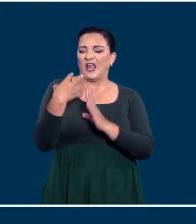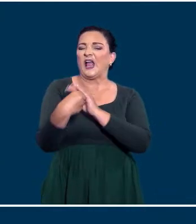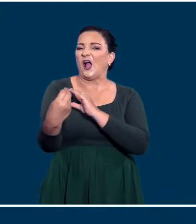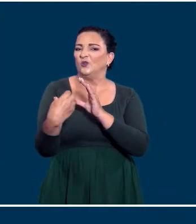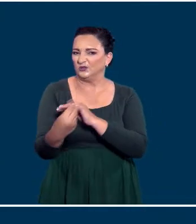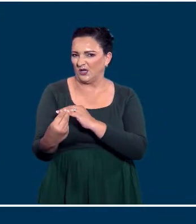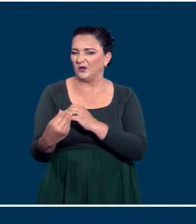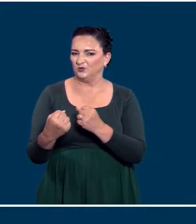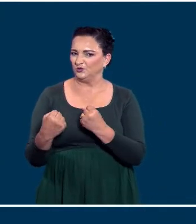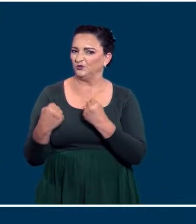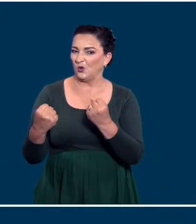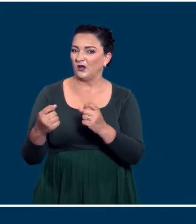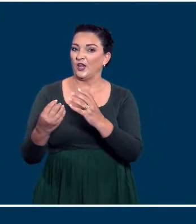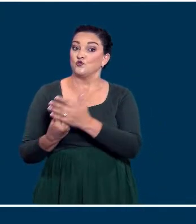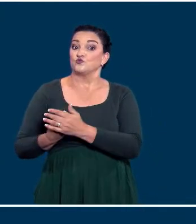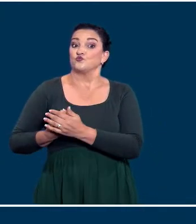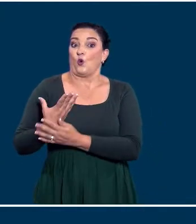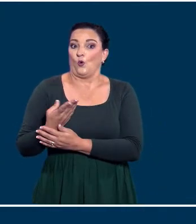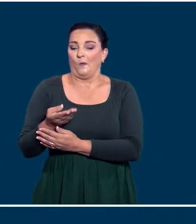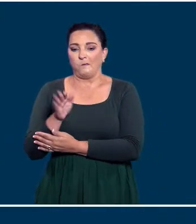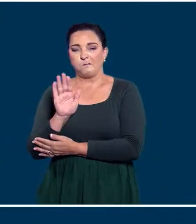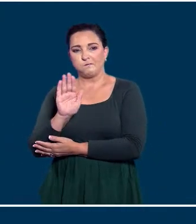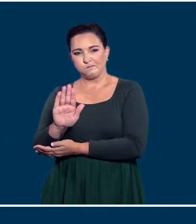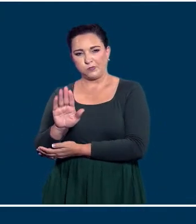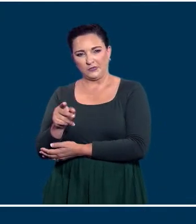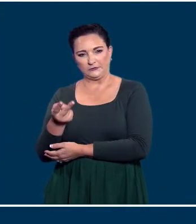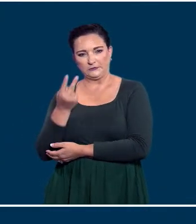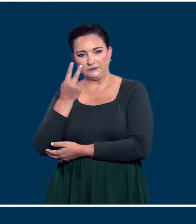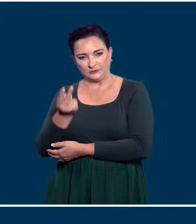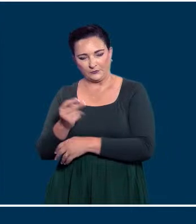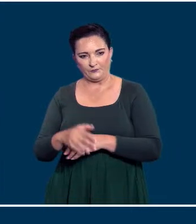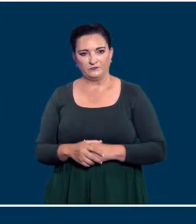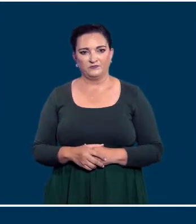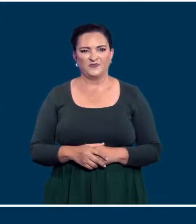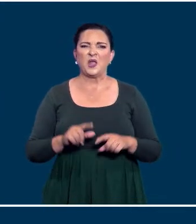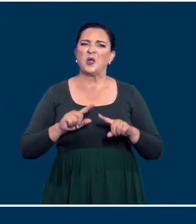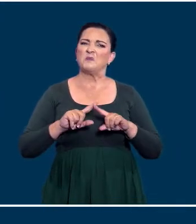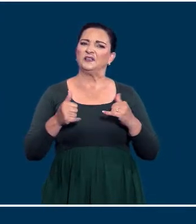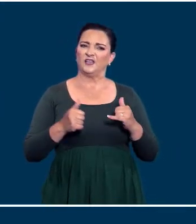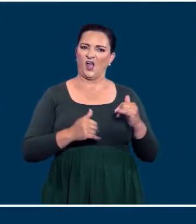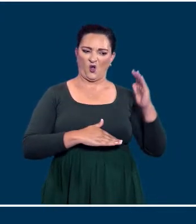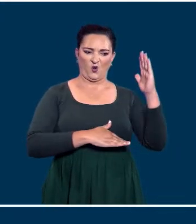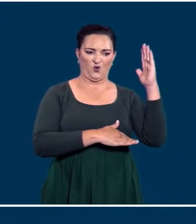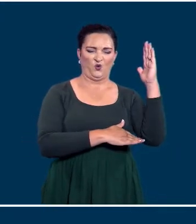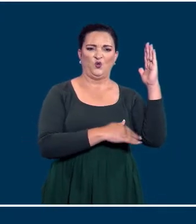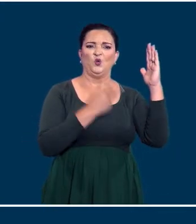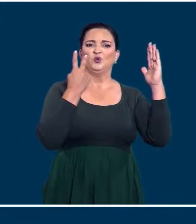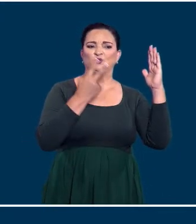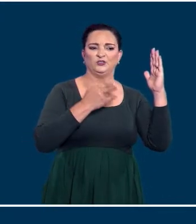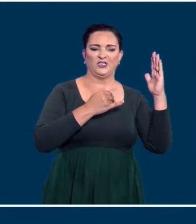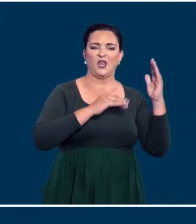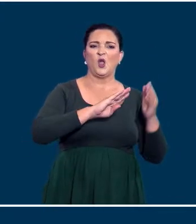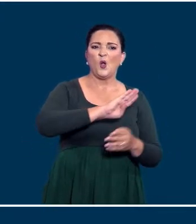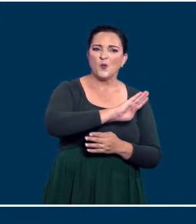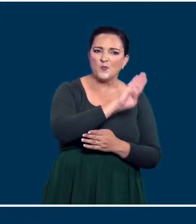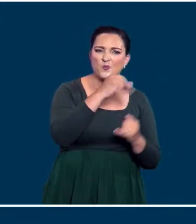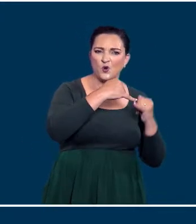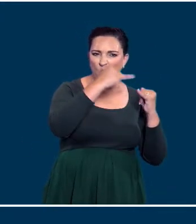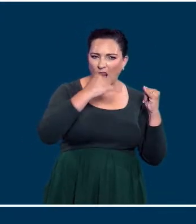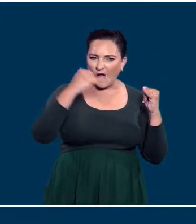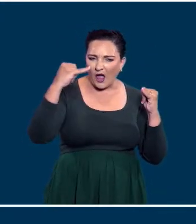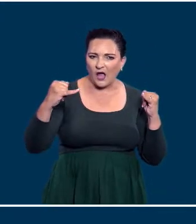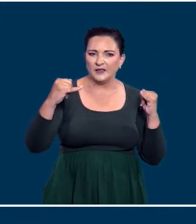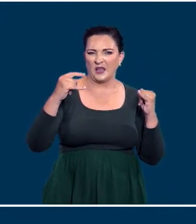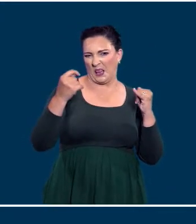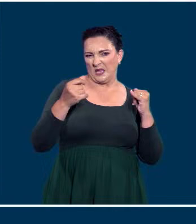and better growth outcomes. You can see tensions escalating in blue dotted line, pushing